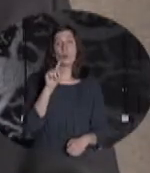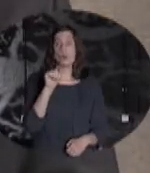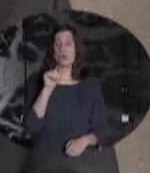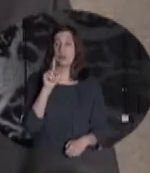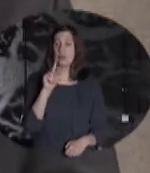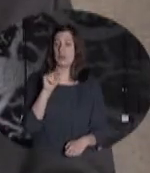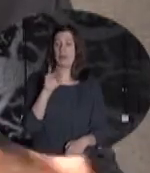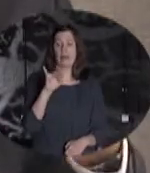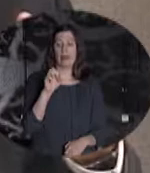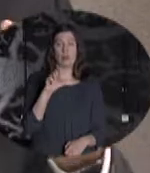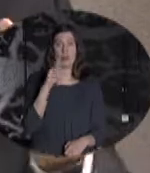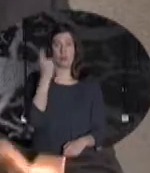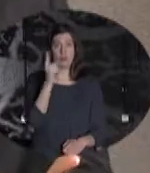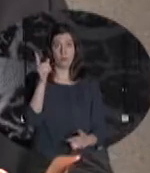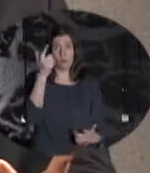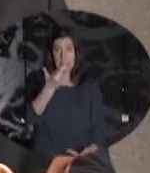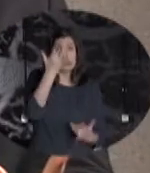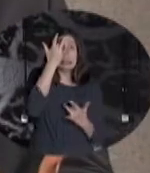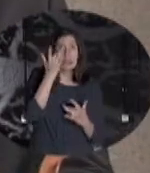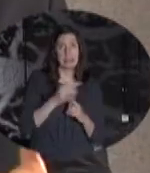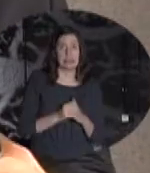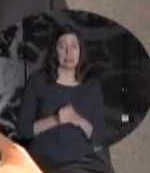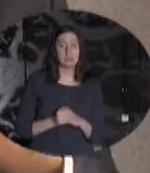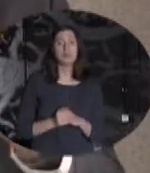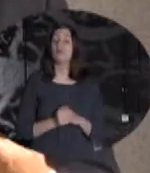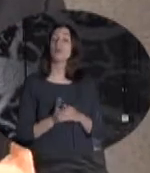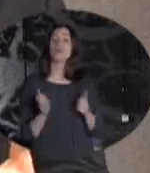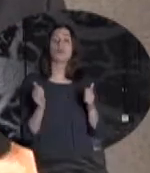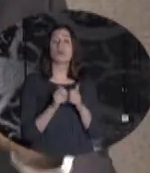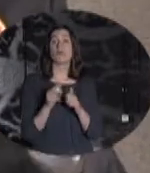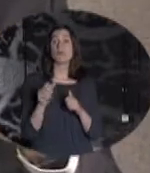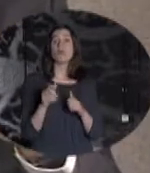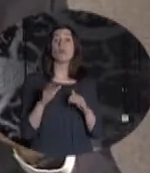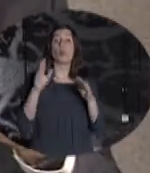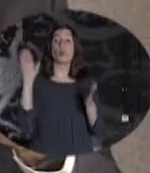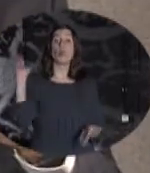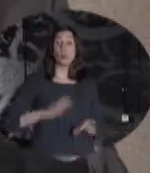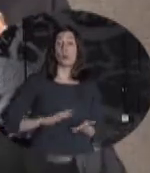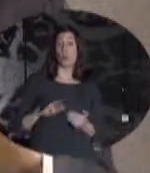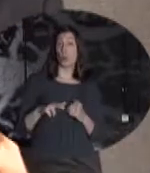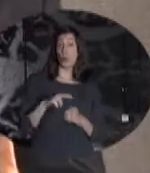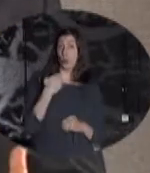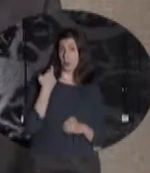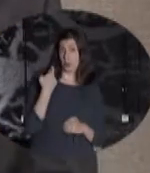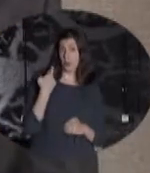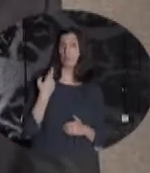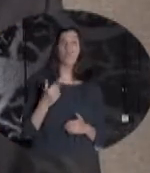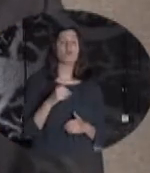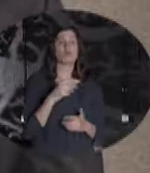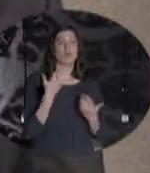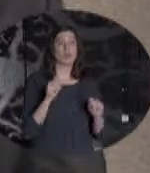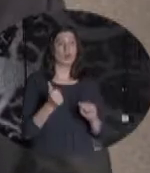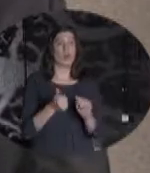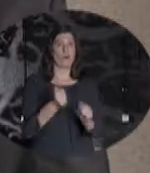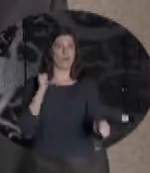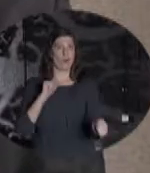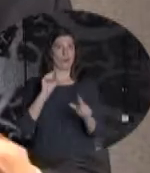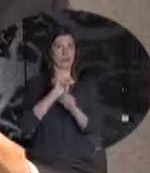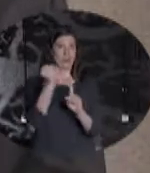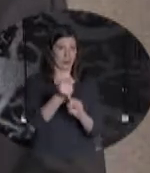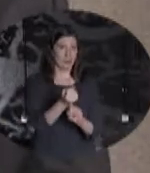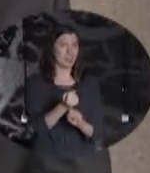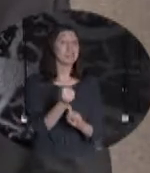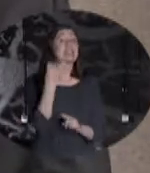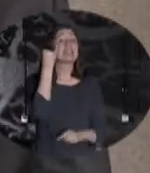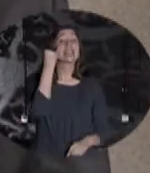that. You can, as with anything else, reduce your risk by trying not to put yourself in situations where you're going to be bitten by them. If